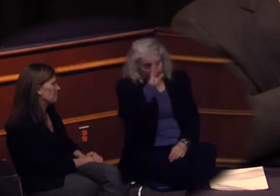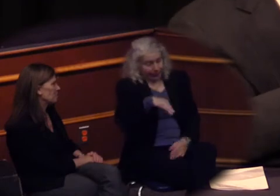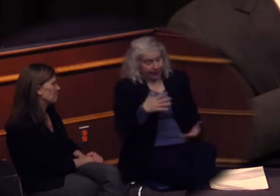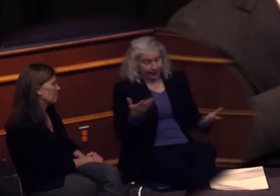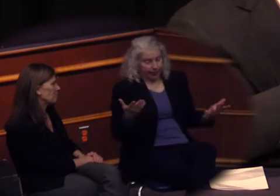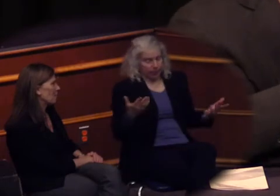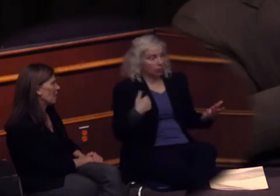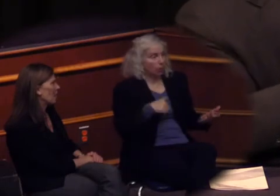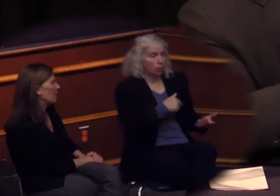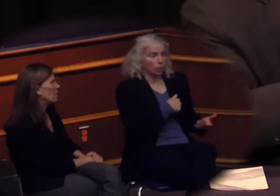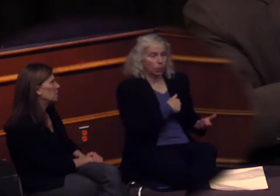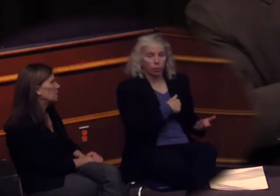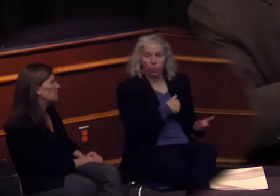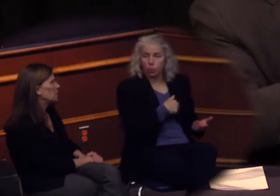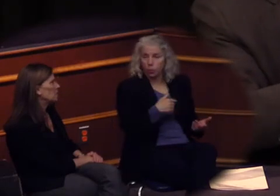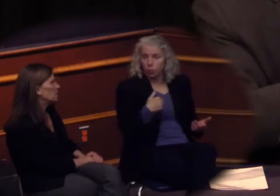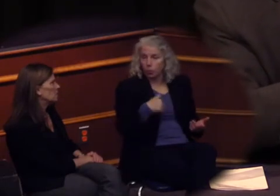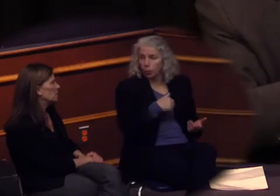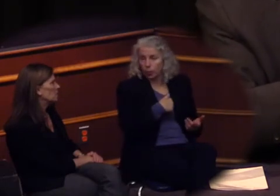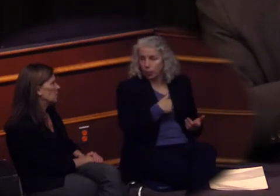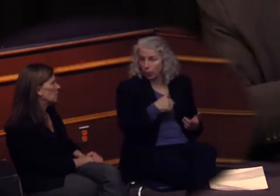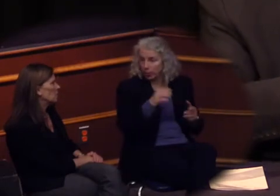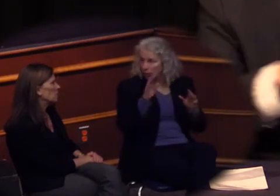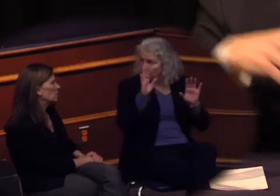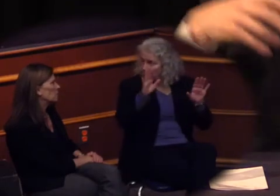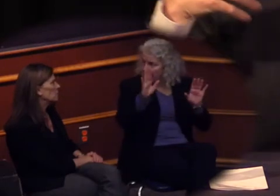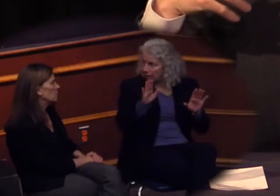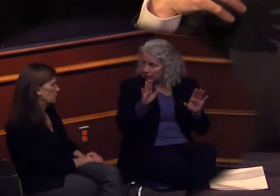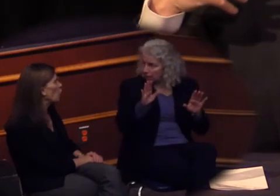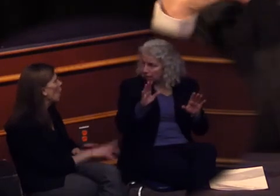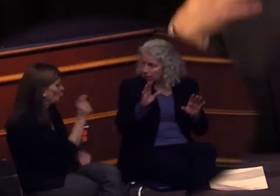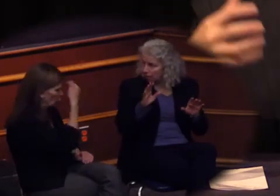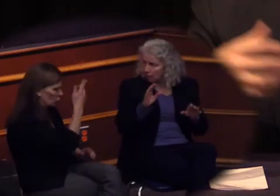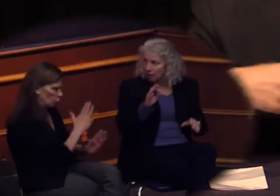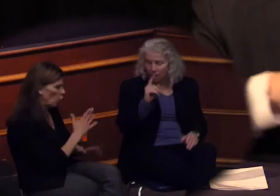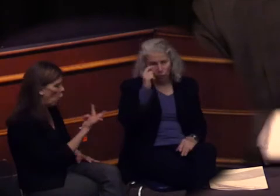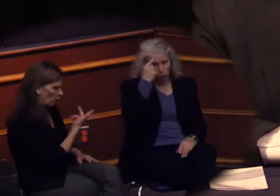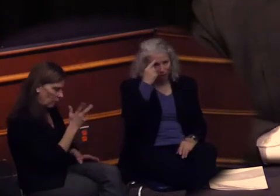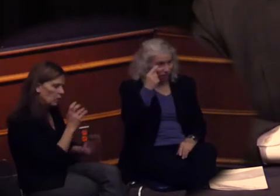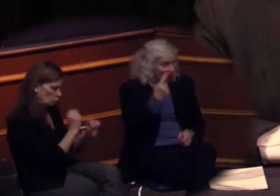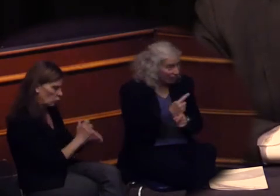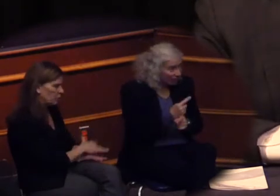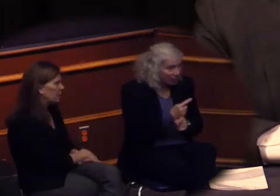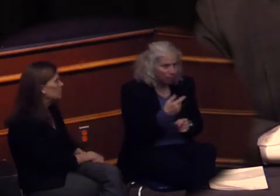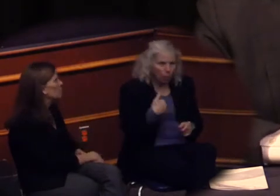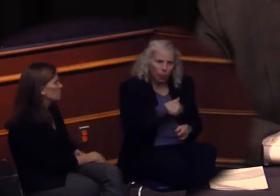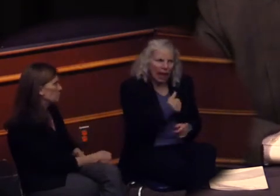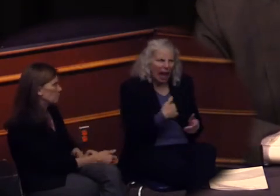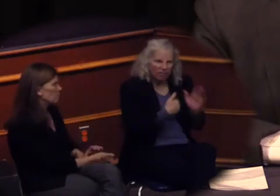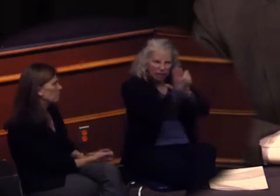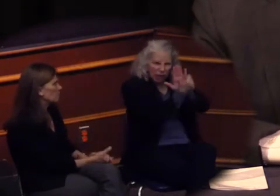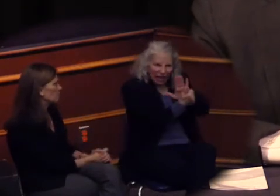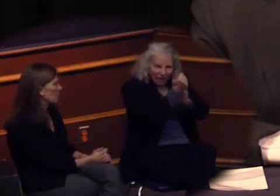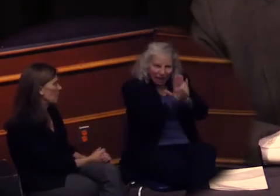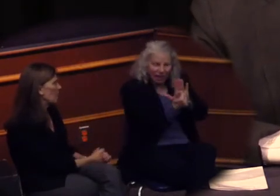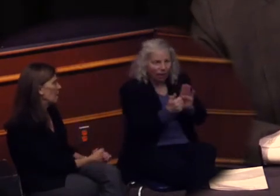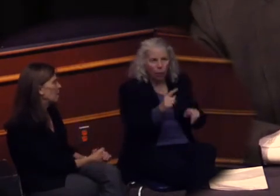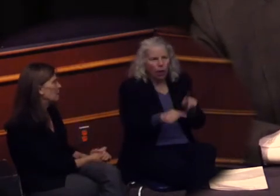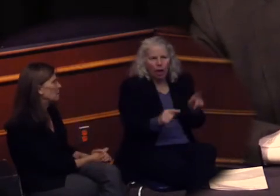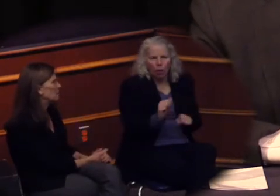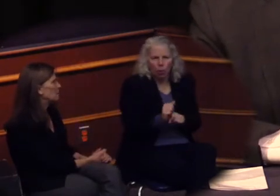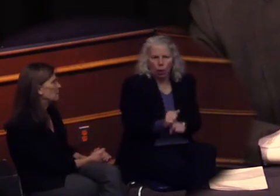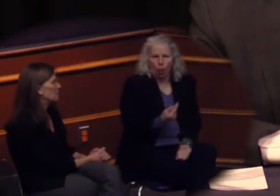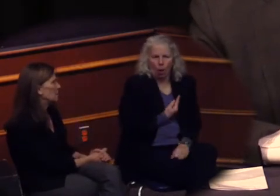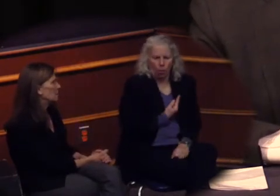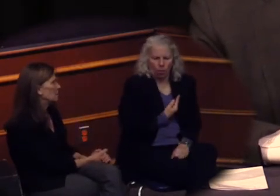we all would be great governors, I'm sure. But to deliver on an ambitious agenda like we all want to do, we can't do it alone. We